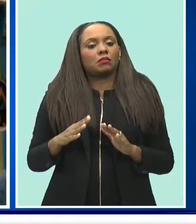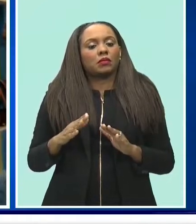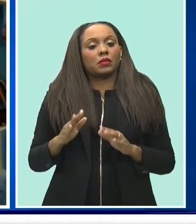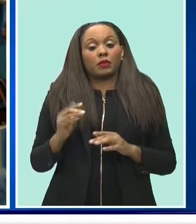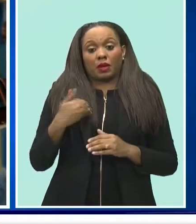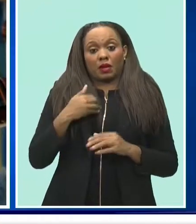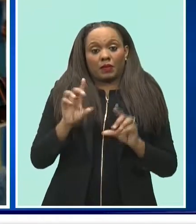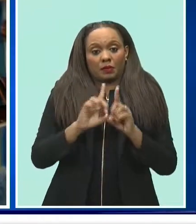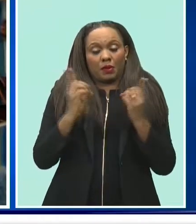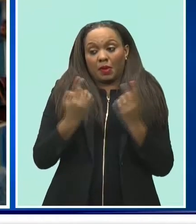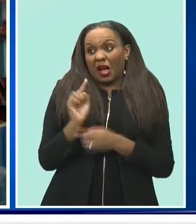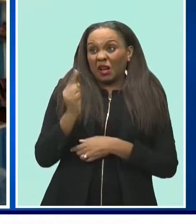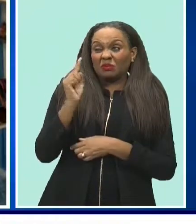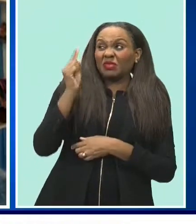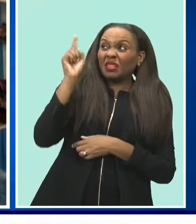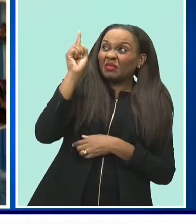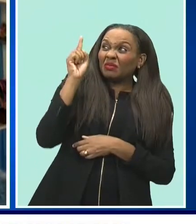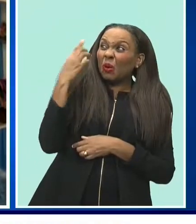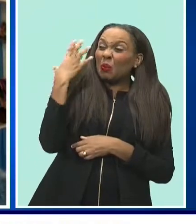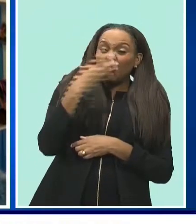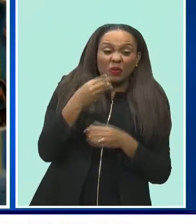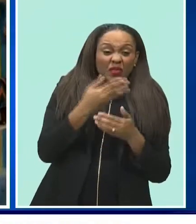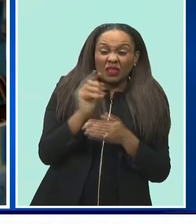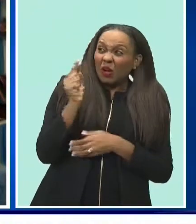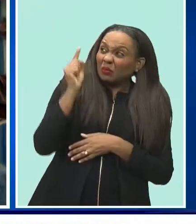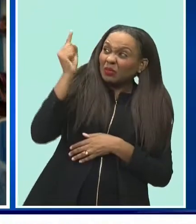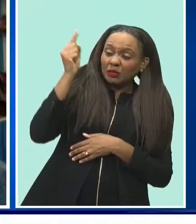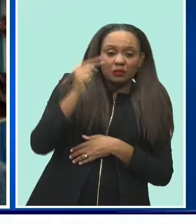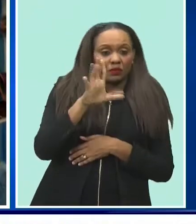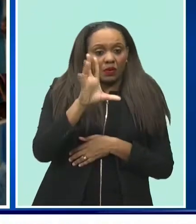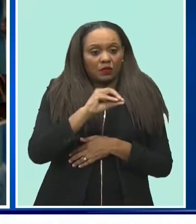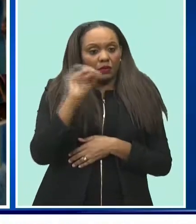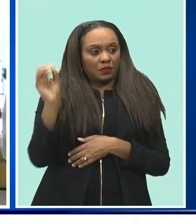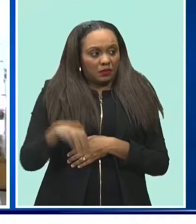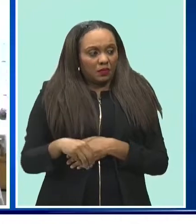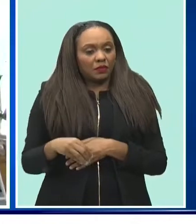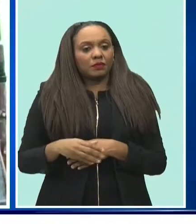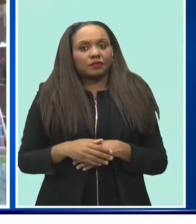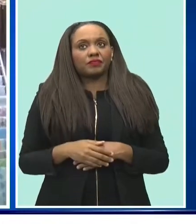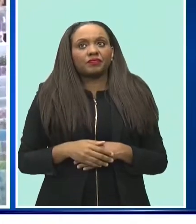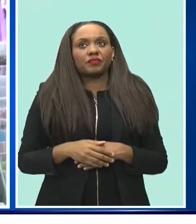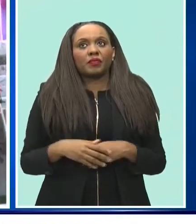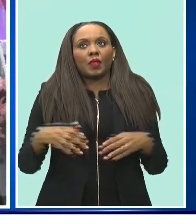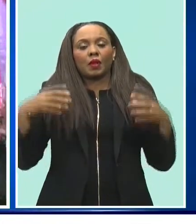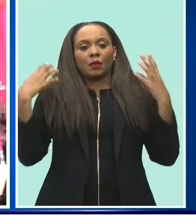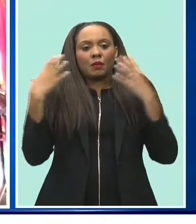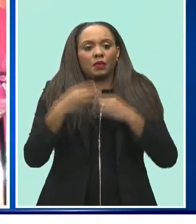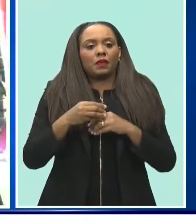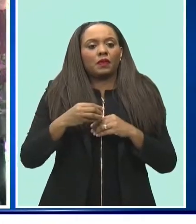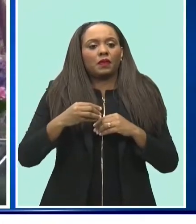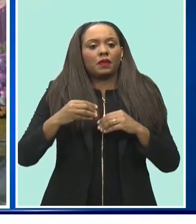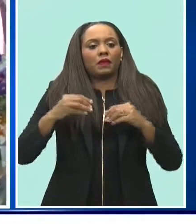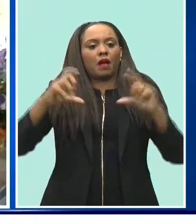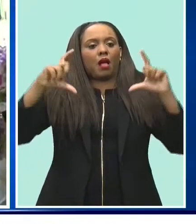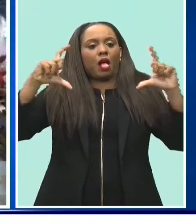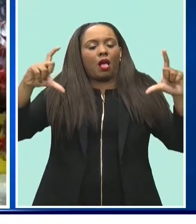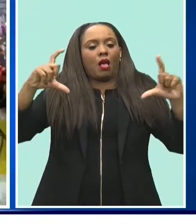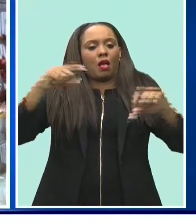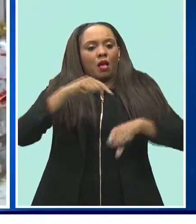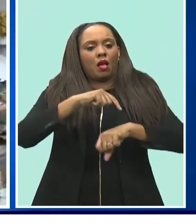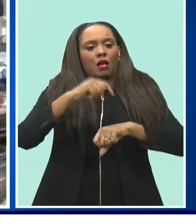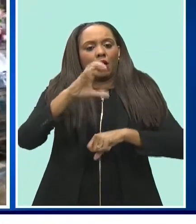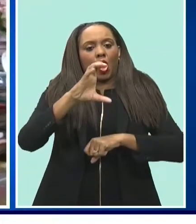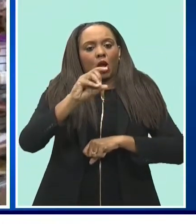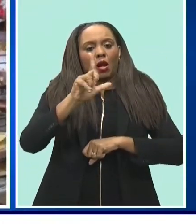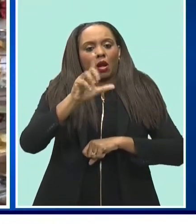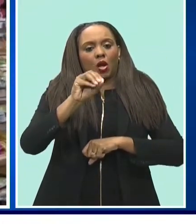upstairs department that carry lovely things. So yes, we're giving away 50% upstairs. We have some beautiful clocks, we have some beautiful